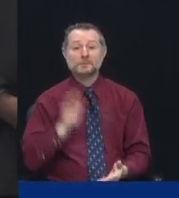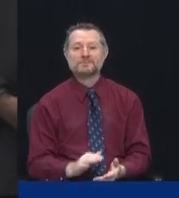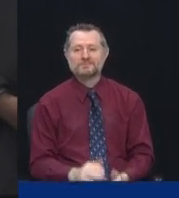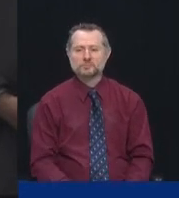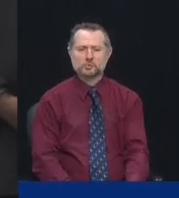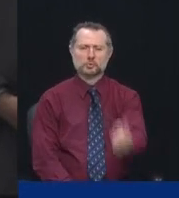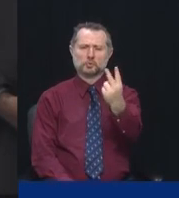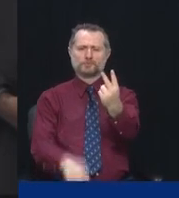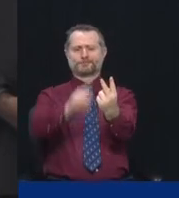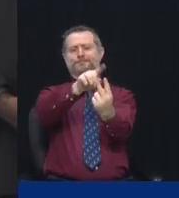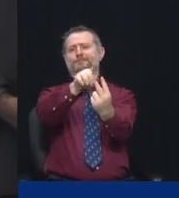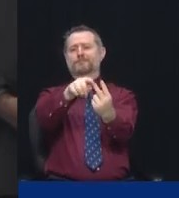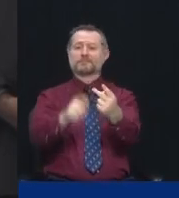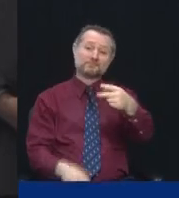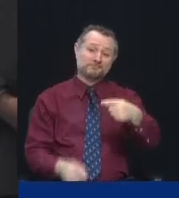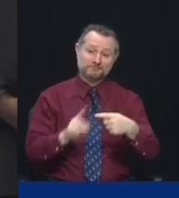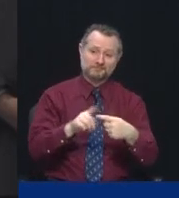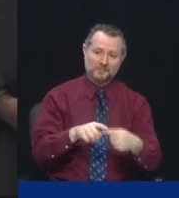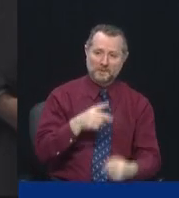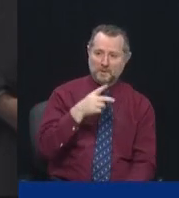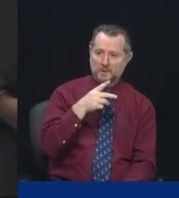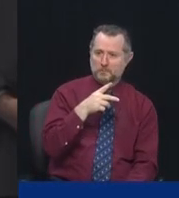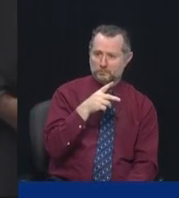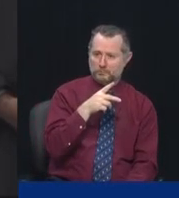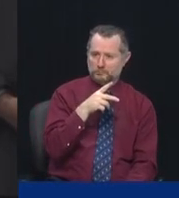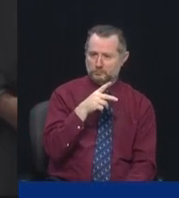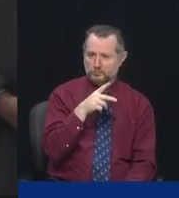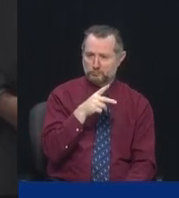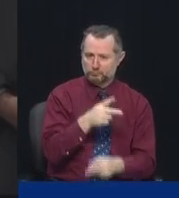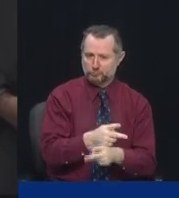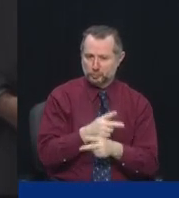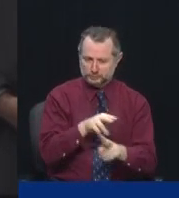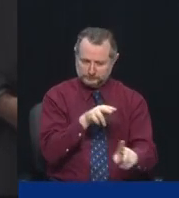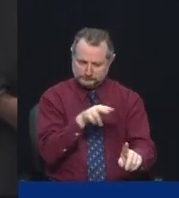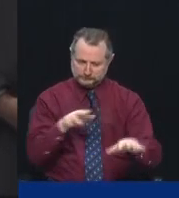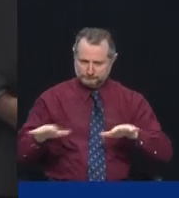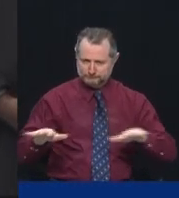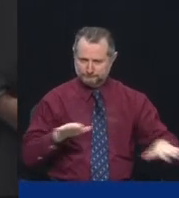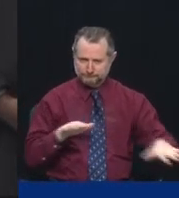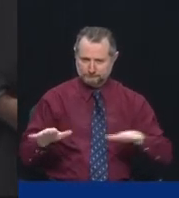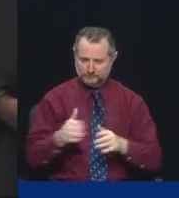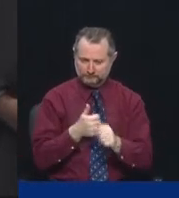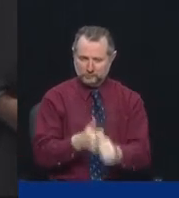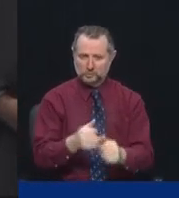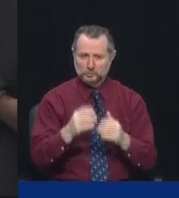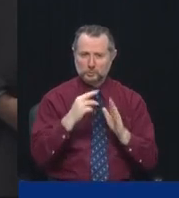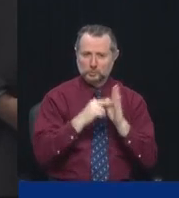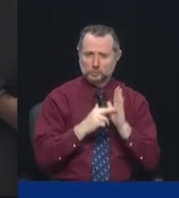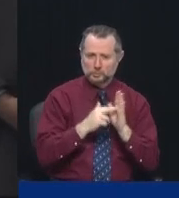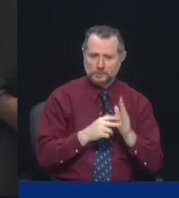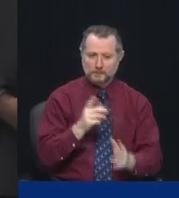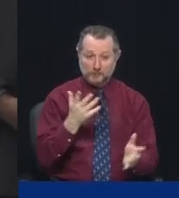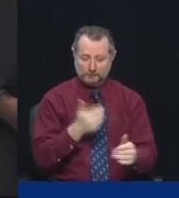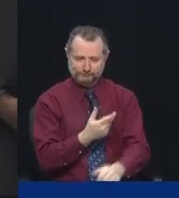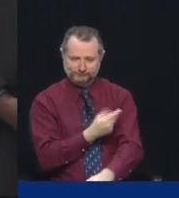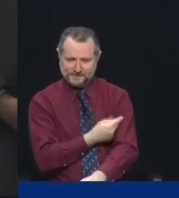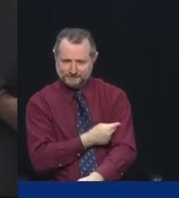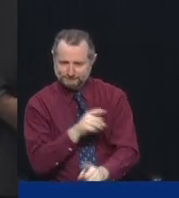Precautions and vaccinations. What are precautions? Precautions are precautions. Precautions are common